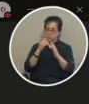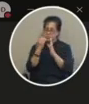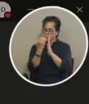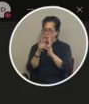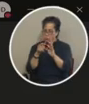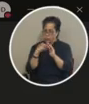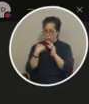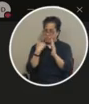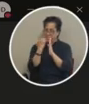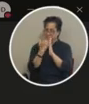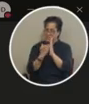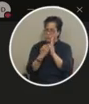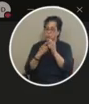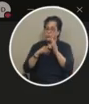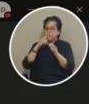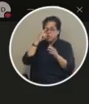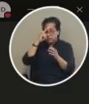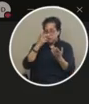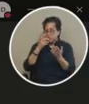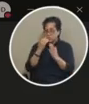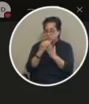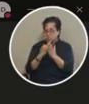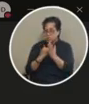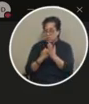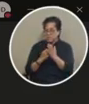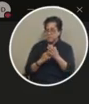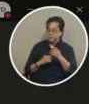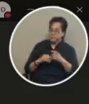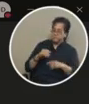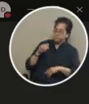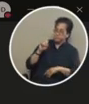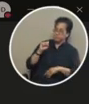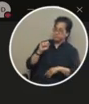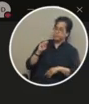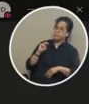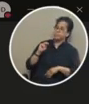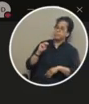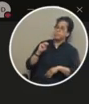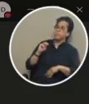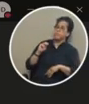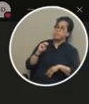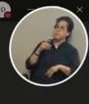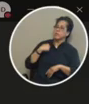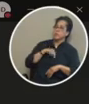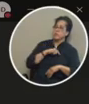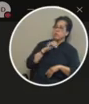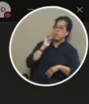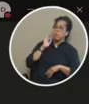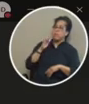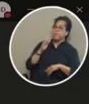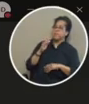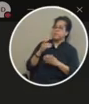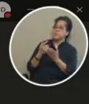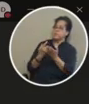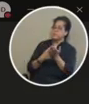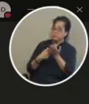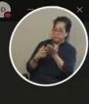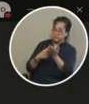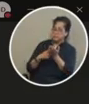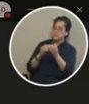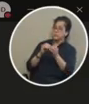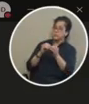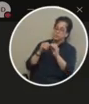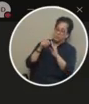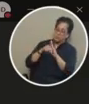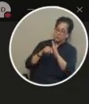ones that you have in mind? Yeah, Representative Sam Rodriguez, City Engineer. We're going to be going through a very detailed analysis